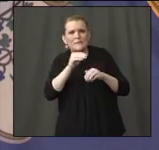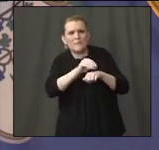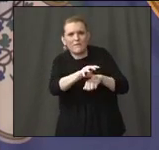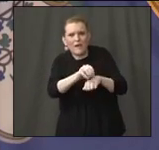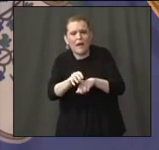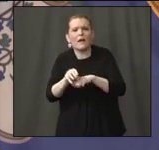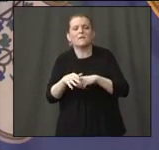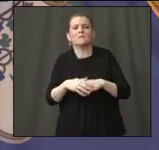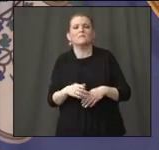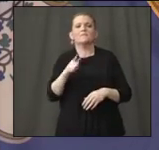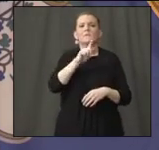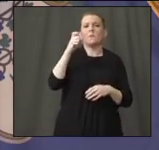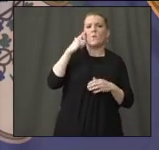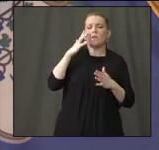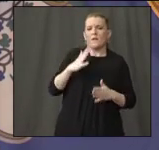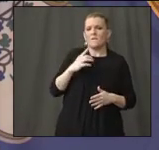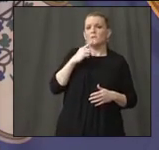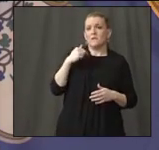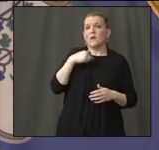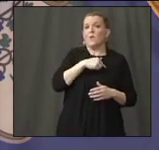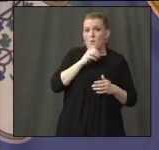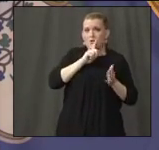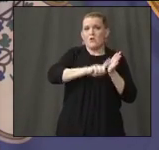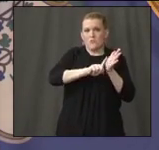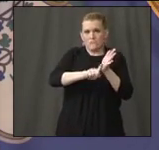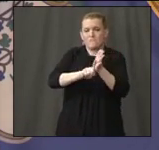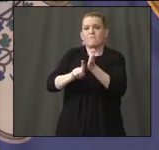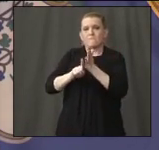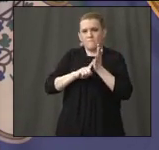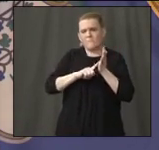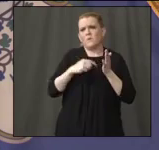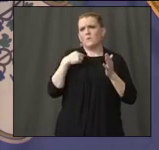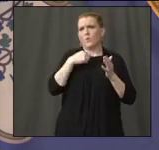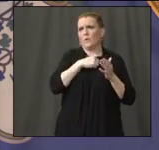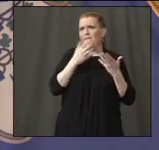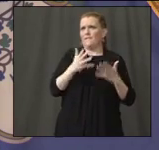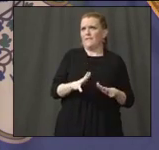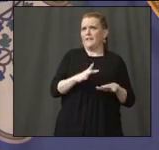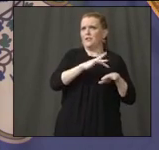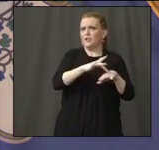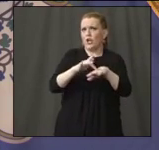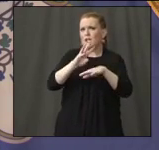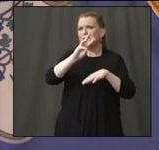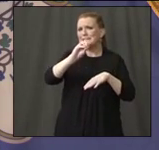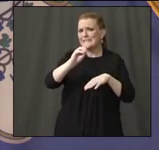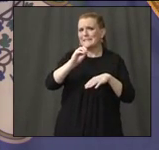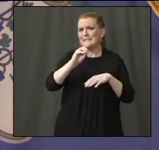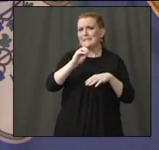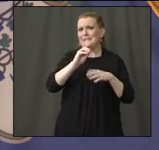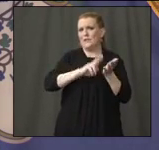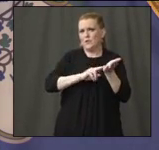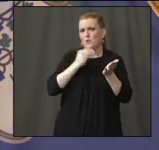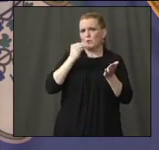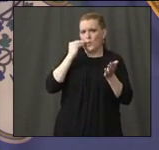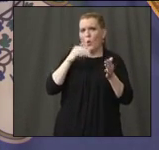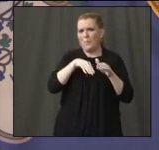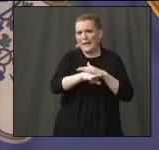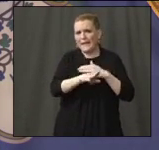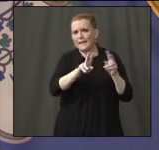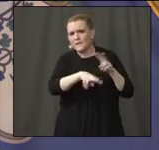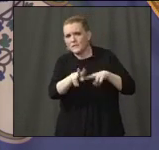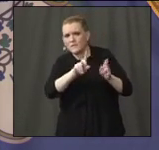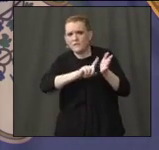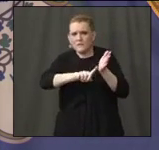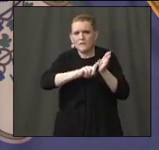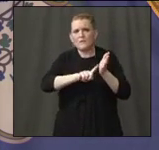to 59, 60 nursing homes at this point, personal inspections, checking on the PPE, checking on the